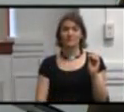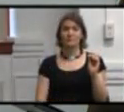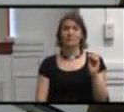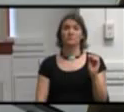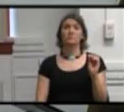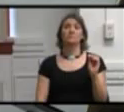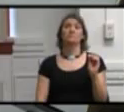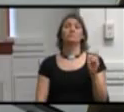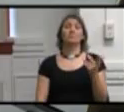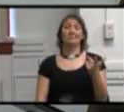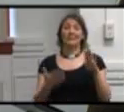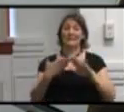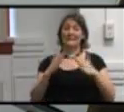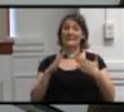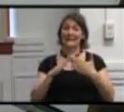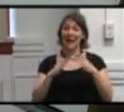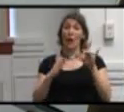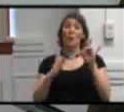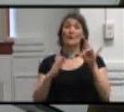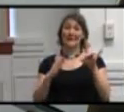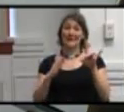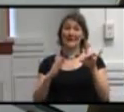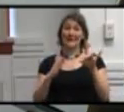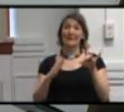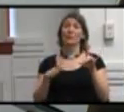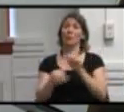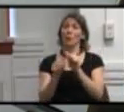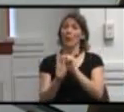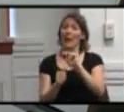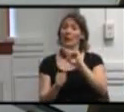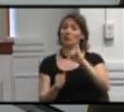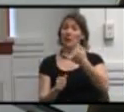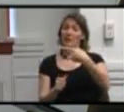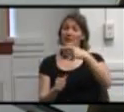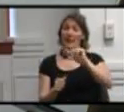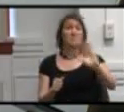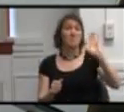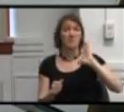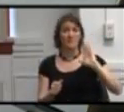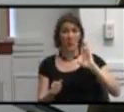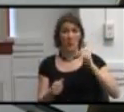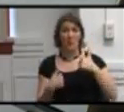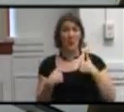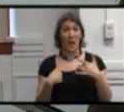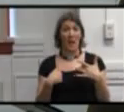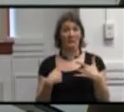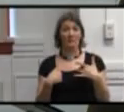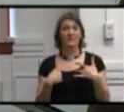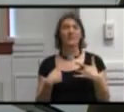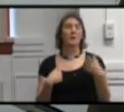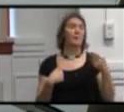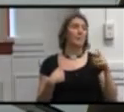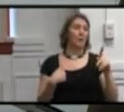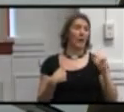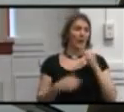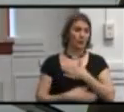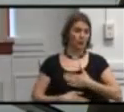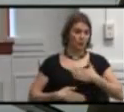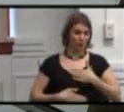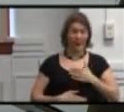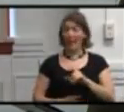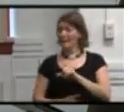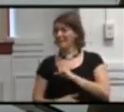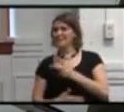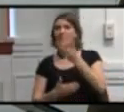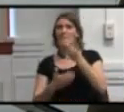The town has dealt with the NJPA in the past. It's my understanding that both Parks and Rec and the Brattleboro Police